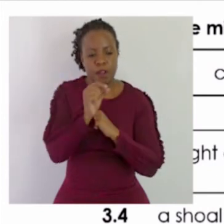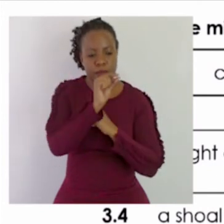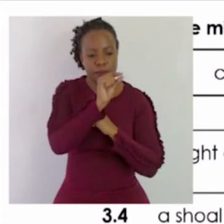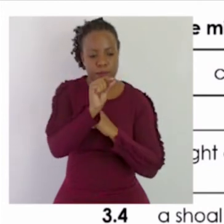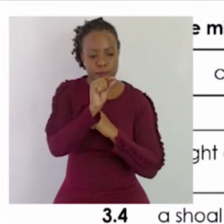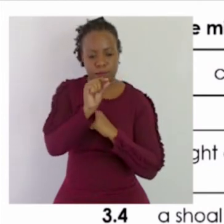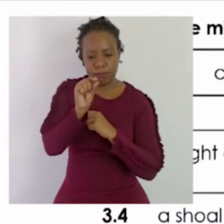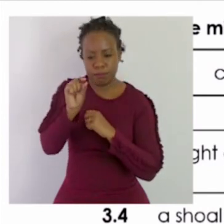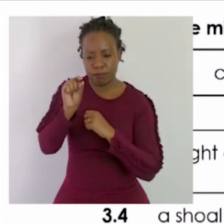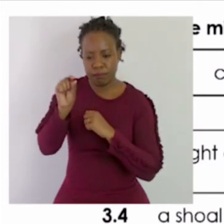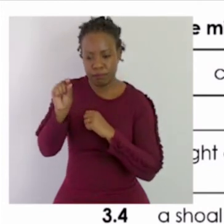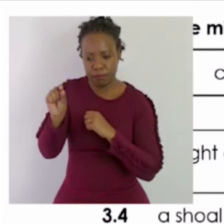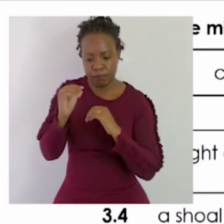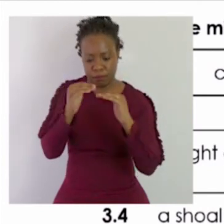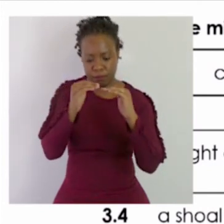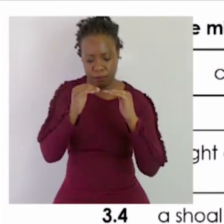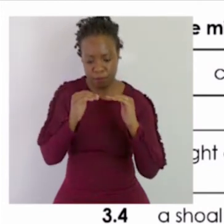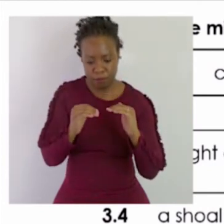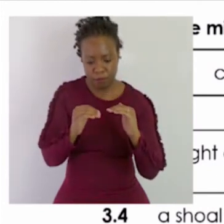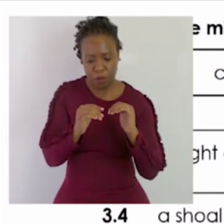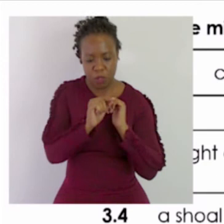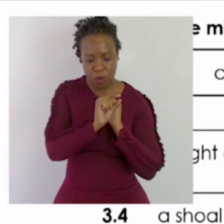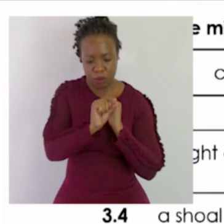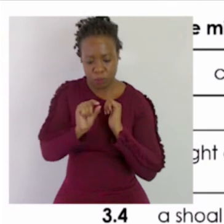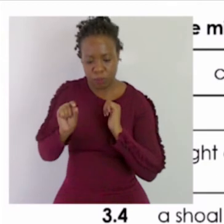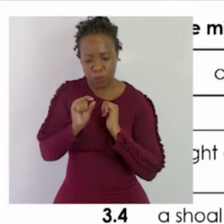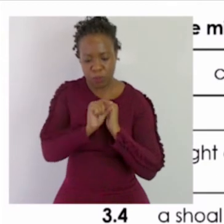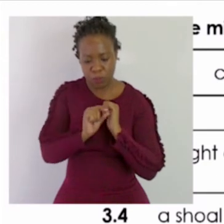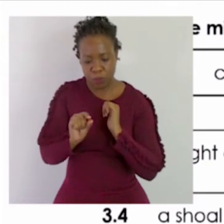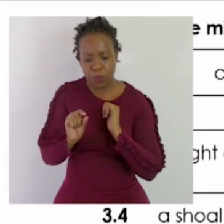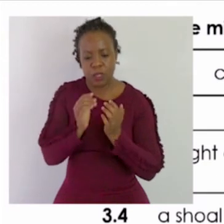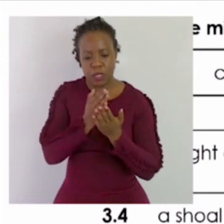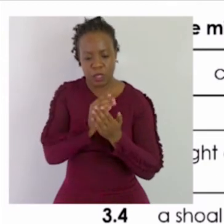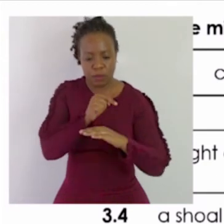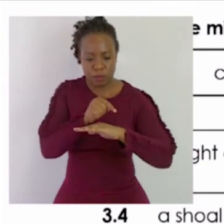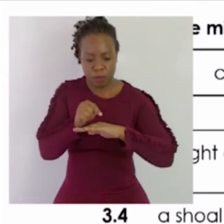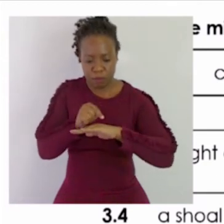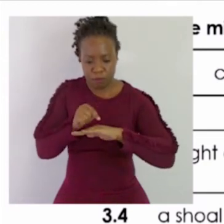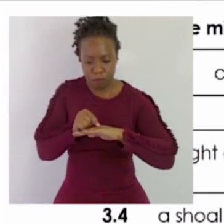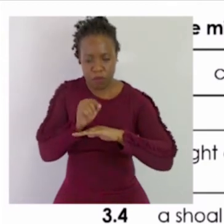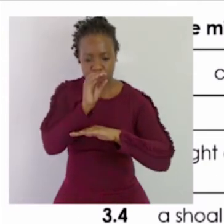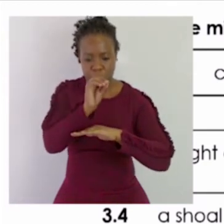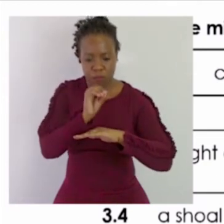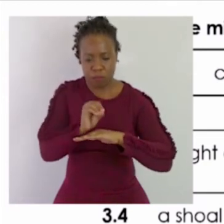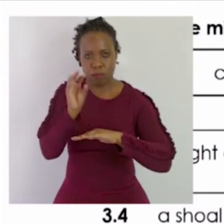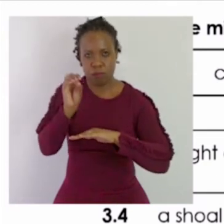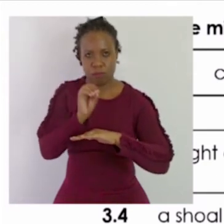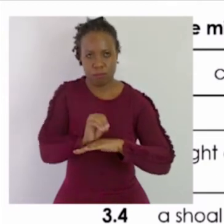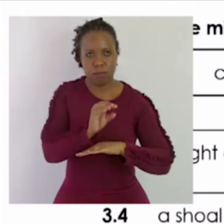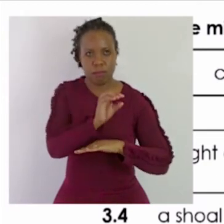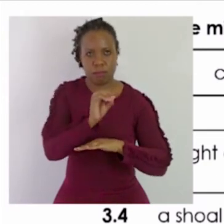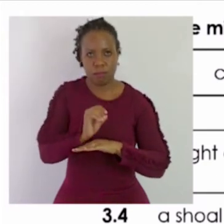missing words in the spaces provided. The words are fish,